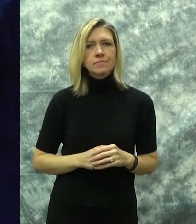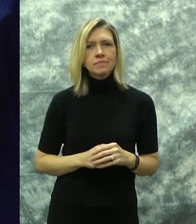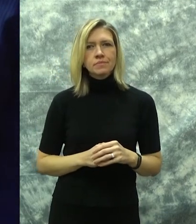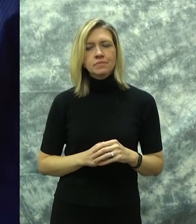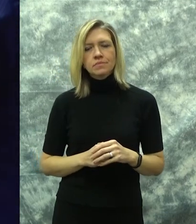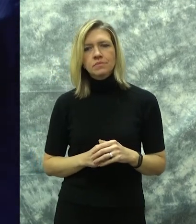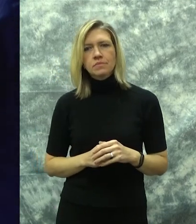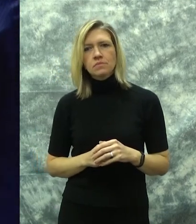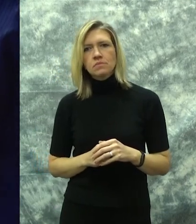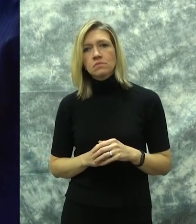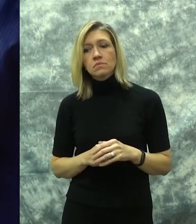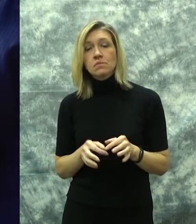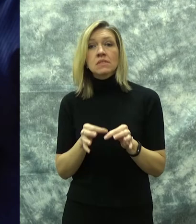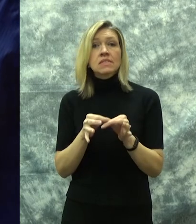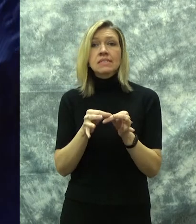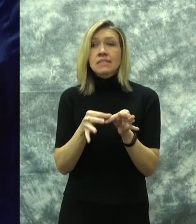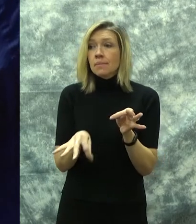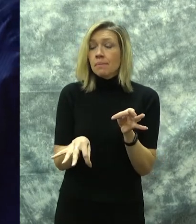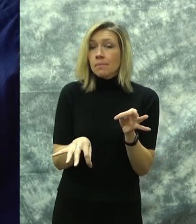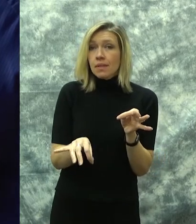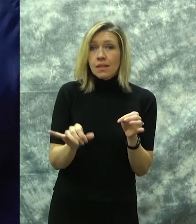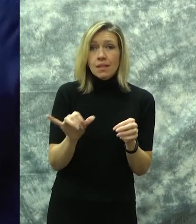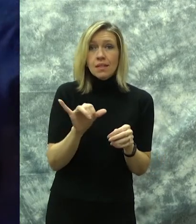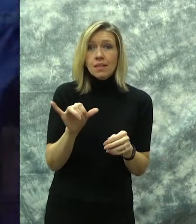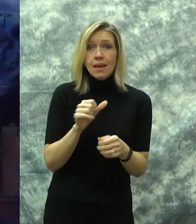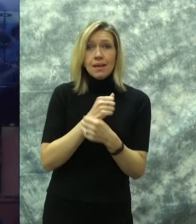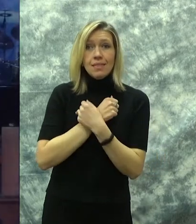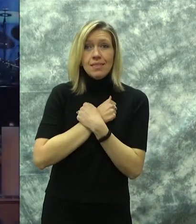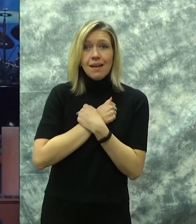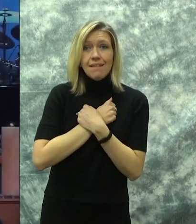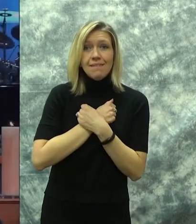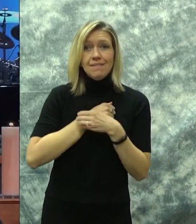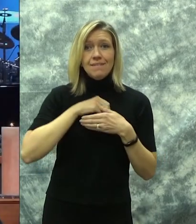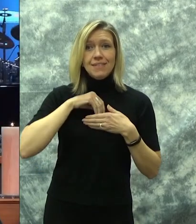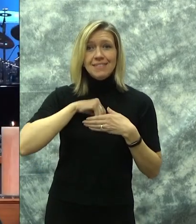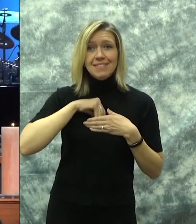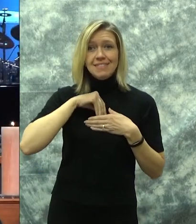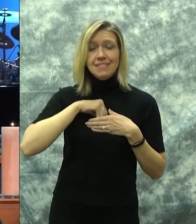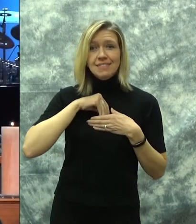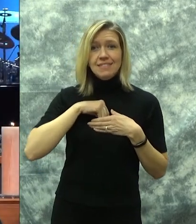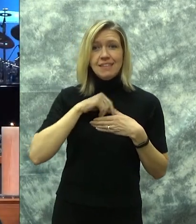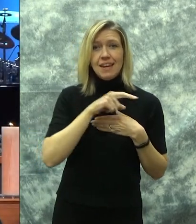As simple as the love inside of you.